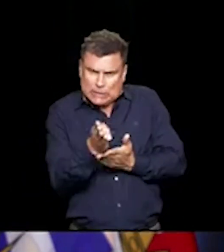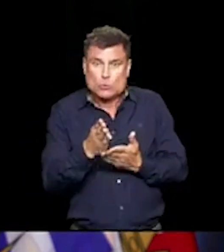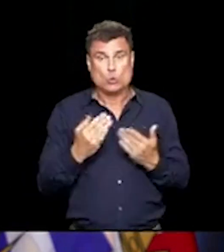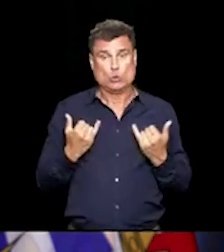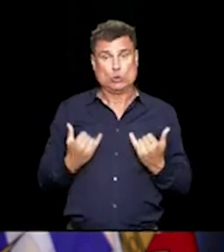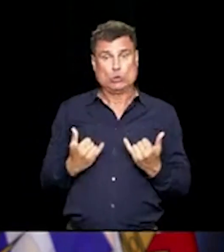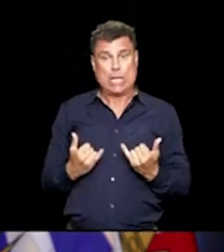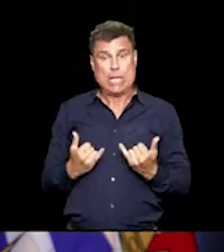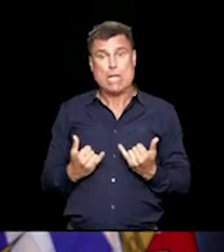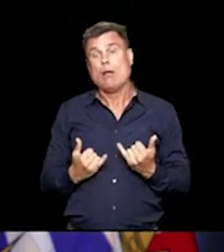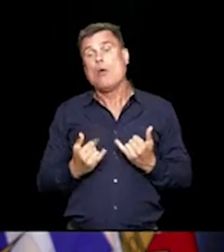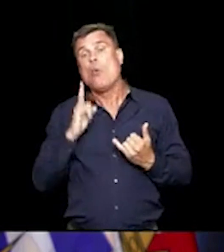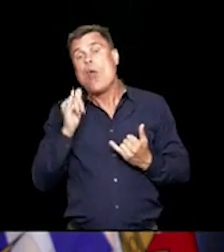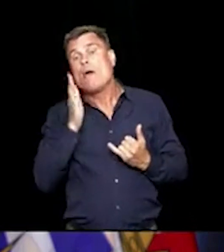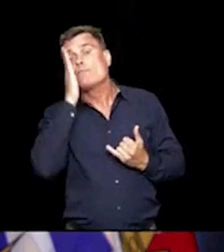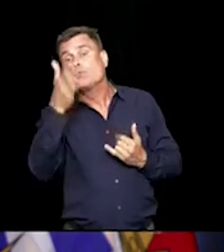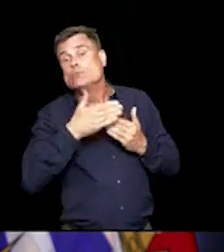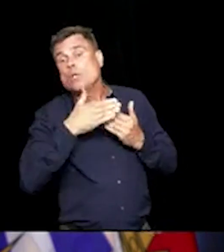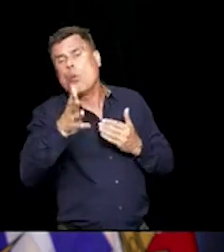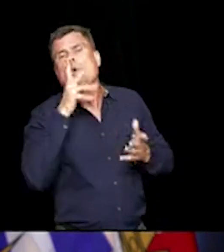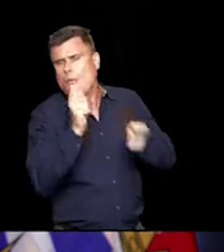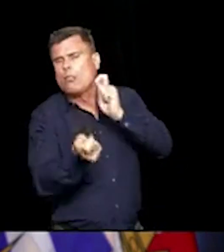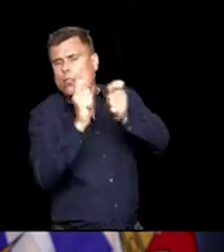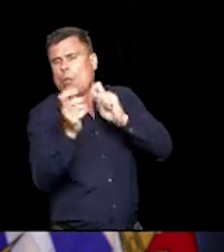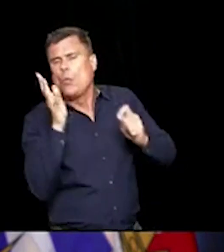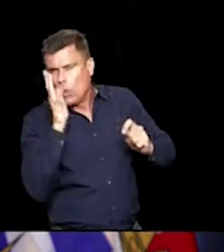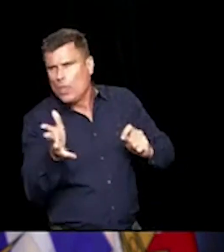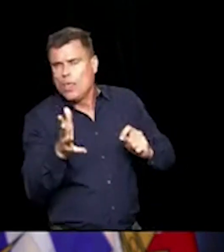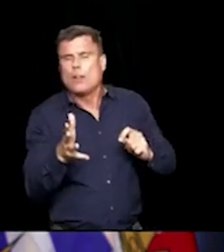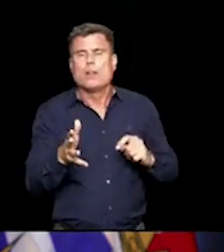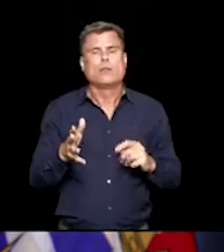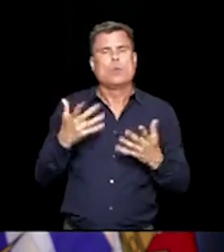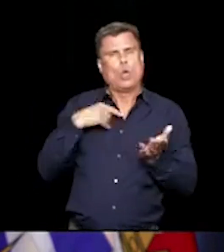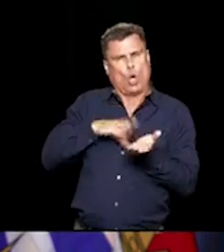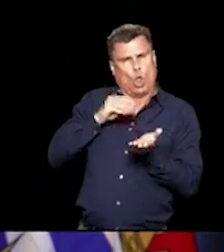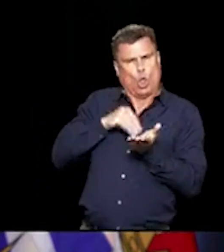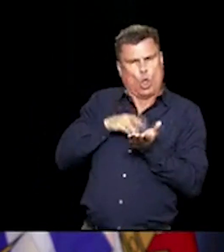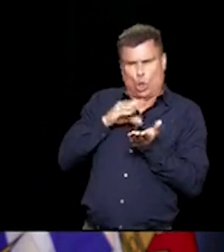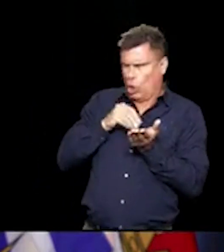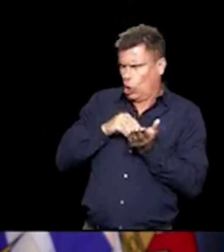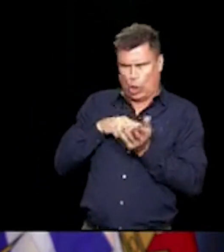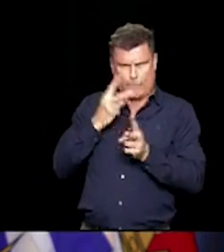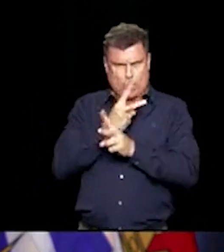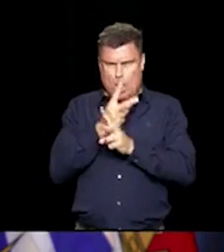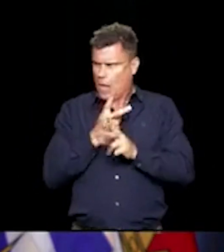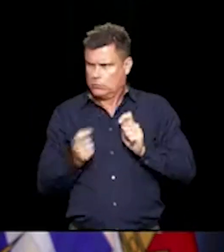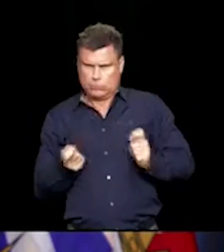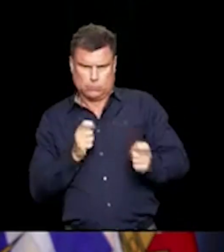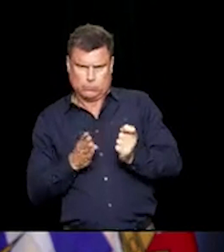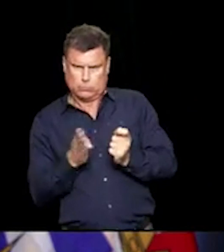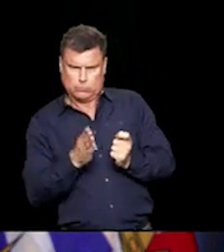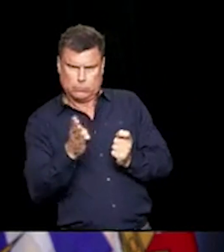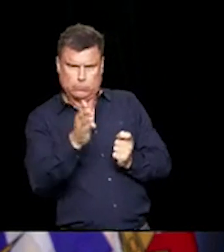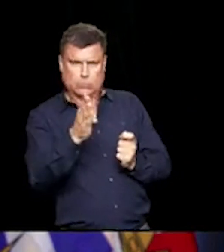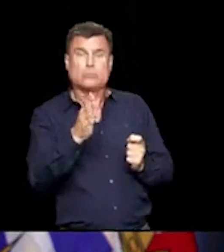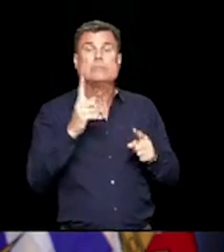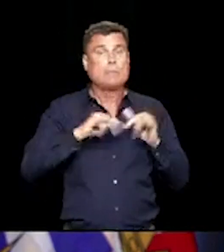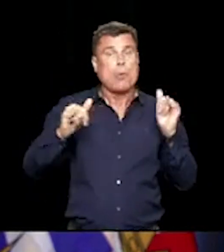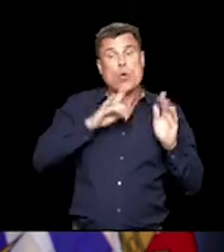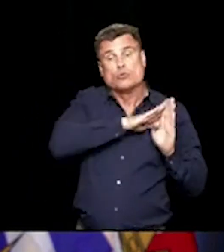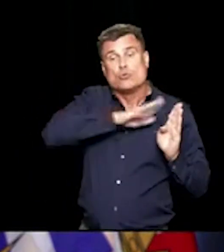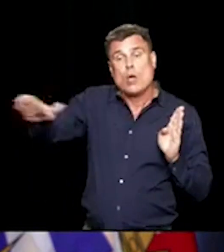in the future. And we have to continue simply to learn from what we know, learn from what we see in other jurisdictions,